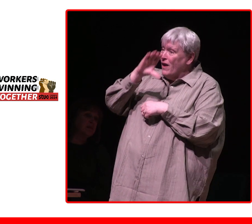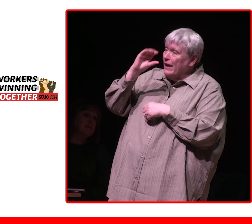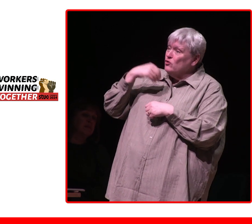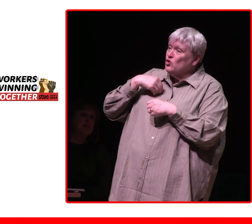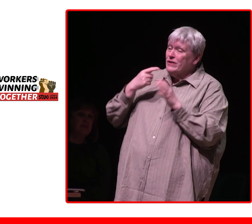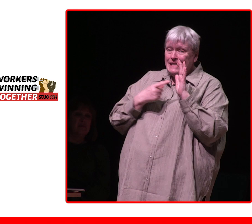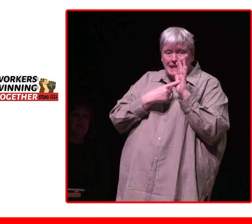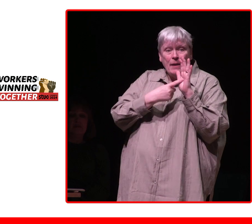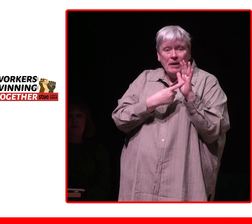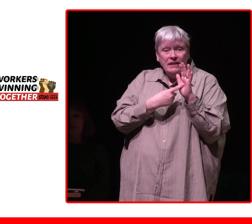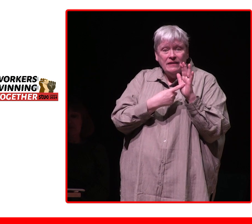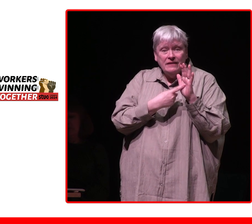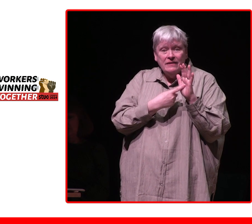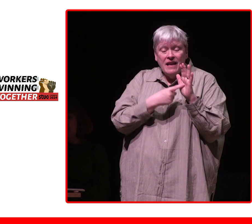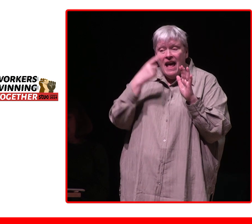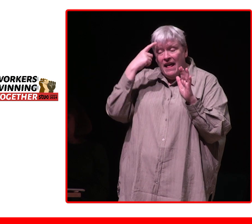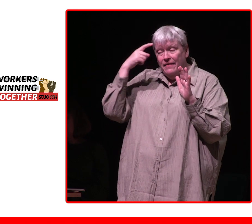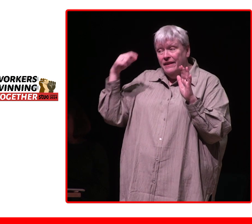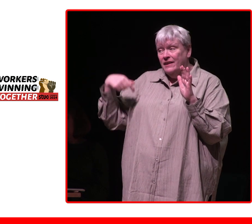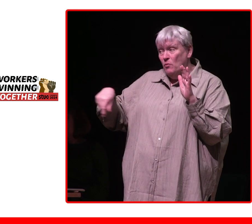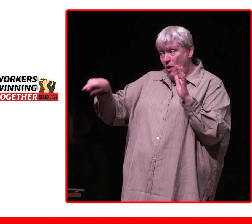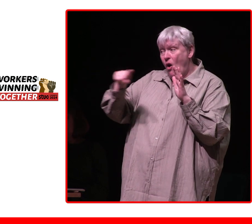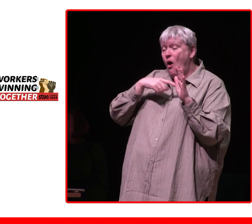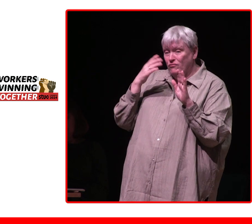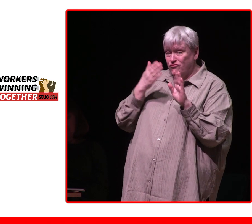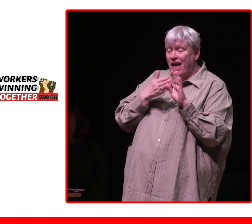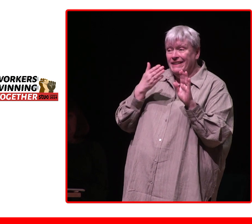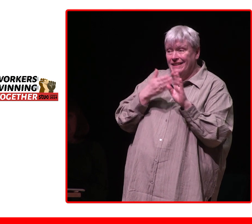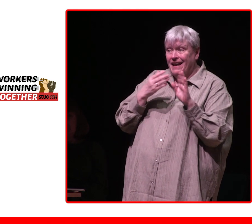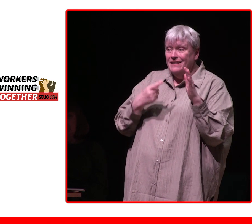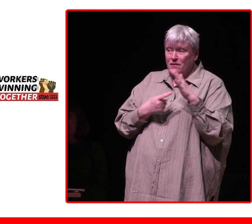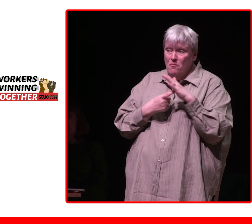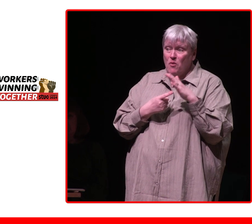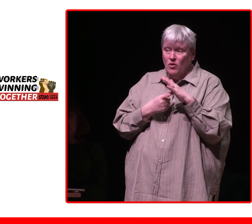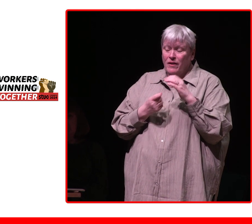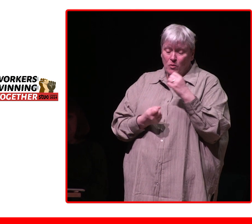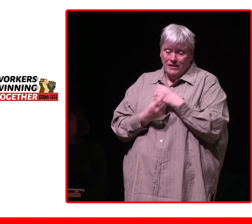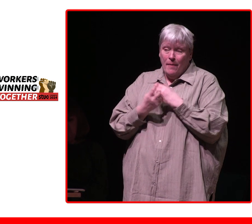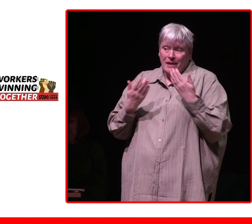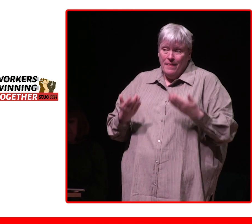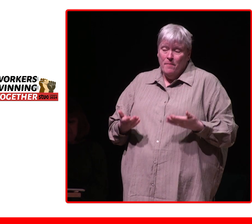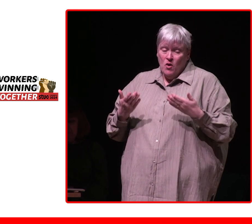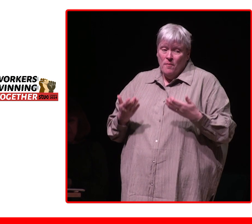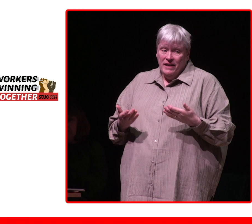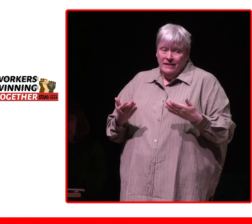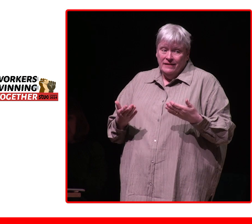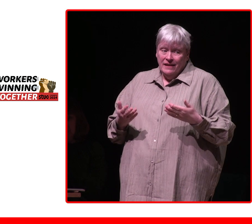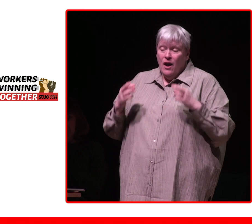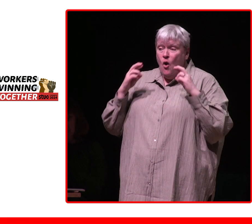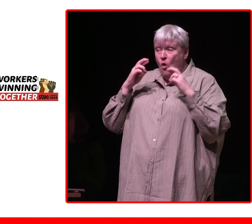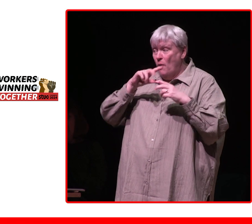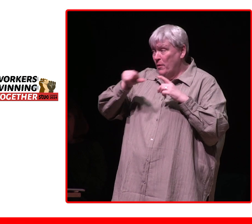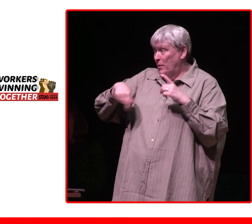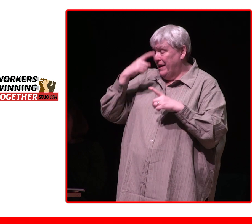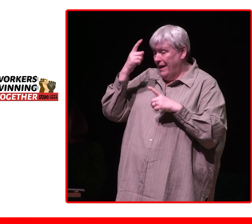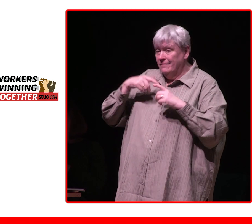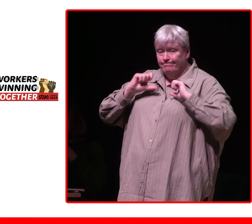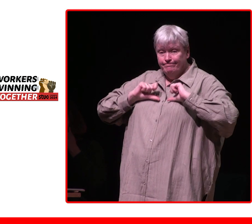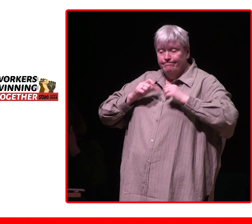statement, and I think we all recognise the importance of what's happening just now, and I hope we can go